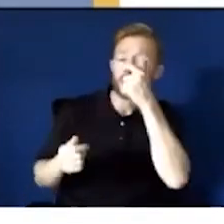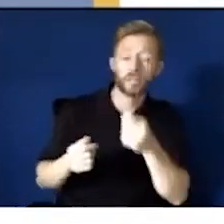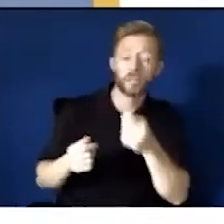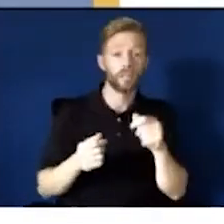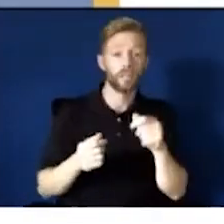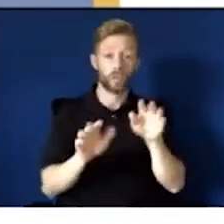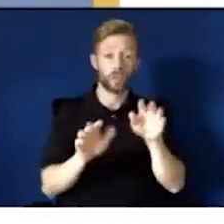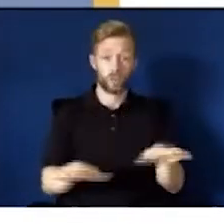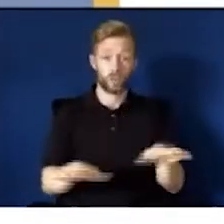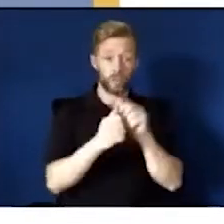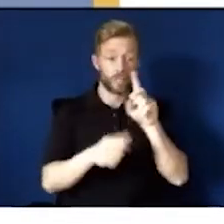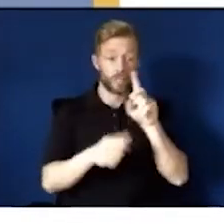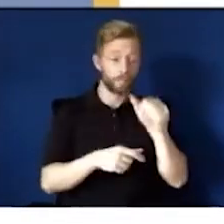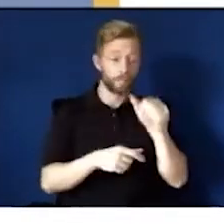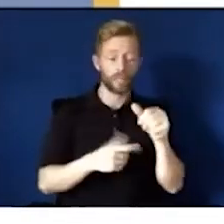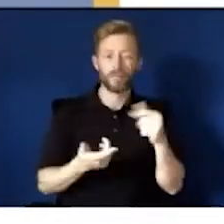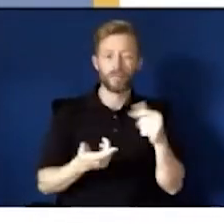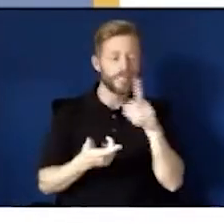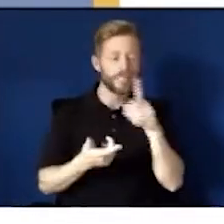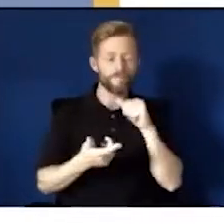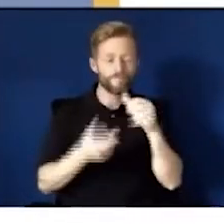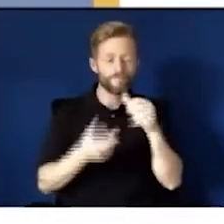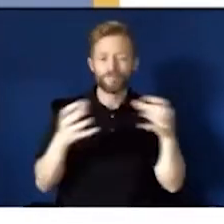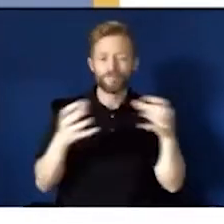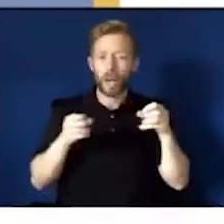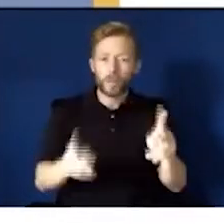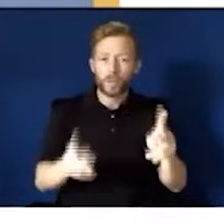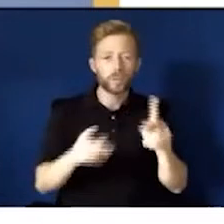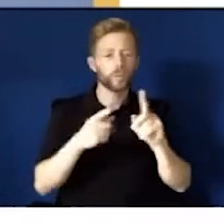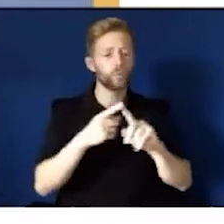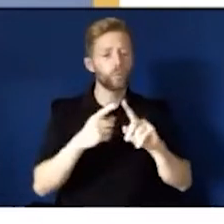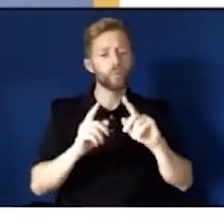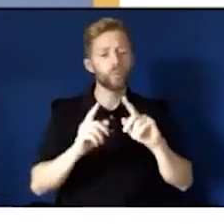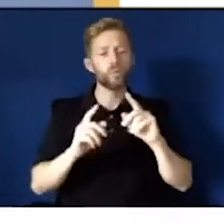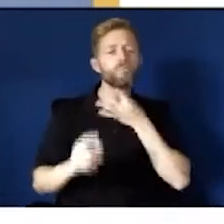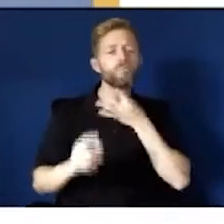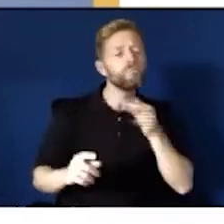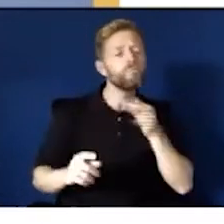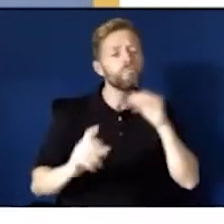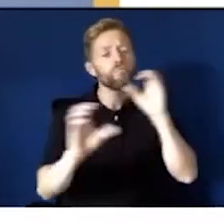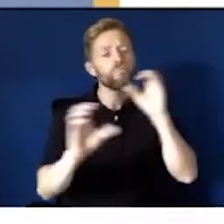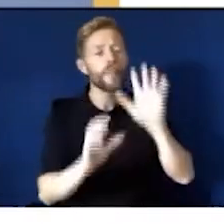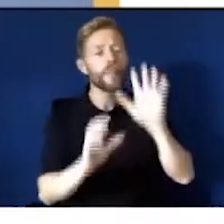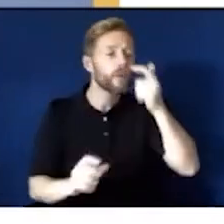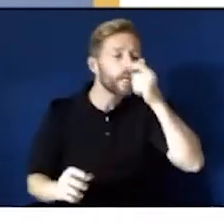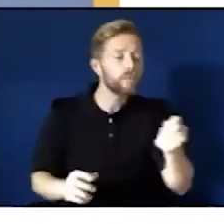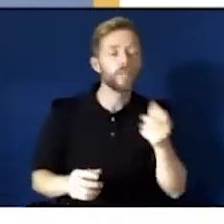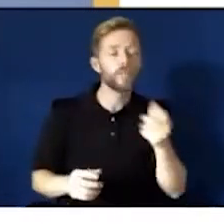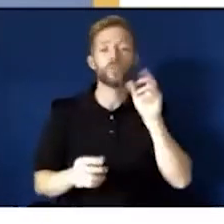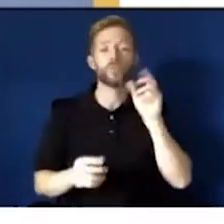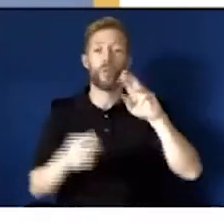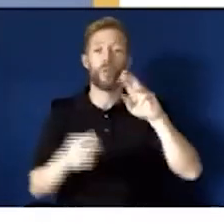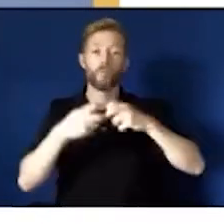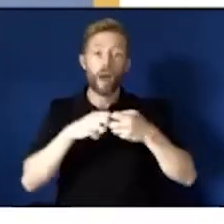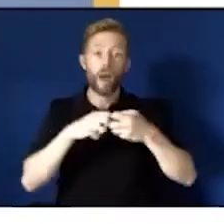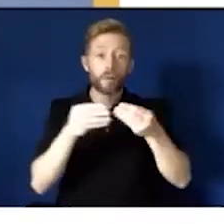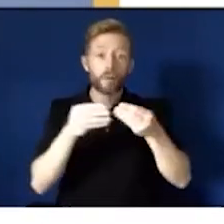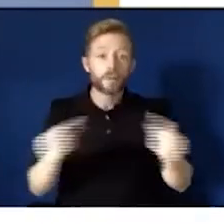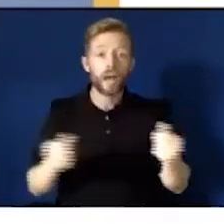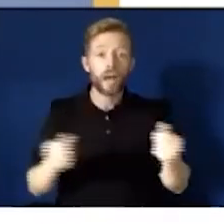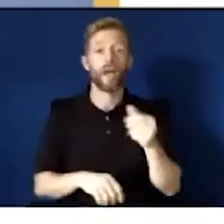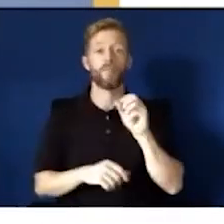The children with disabilities who don't really have a lot of opportunities to explore their interests or really